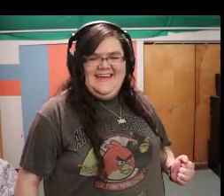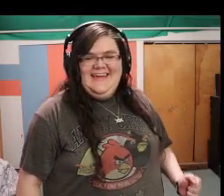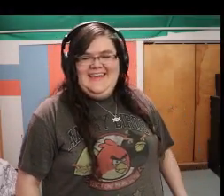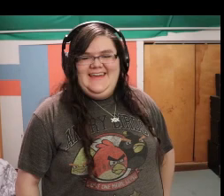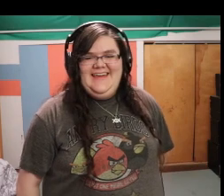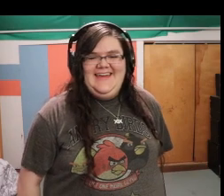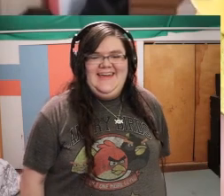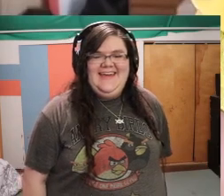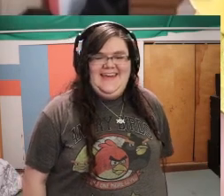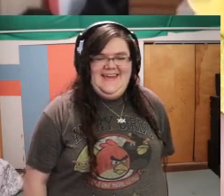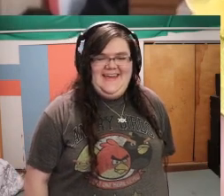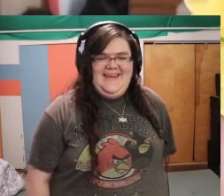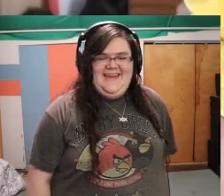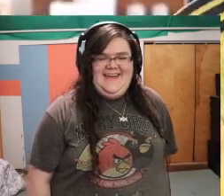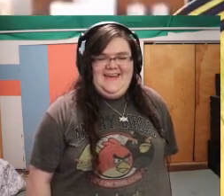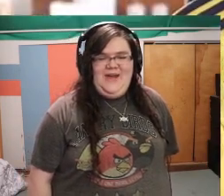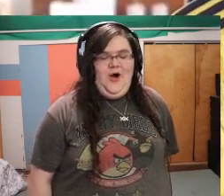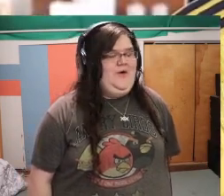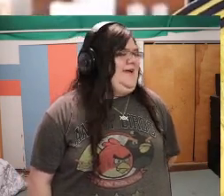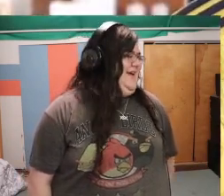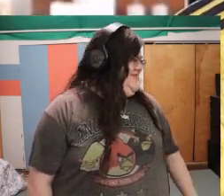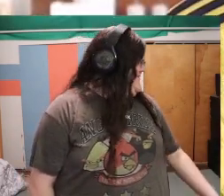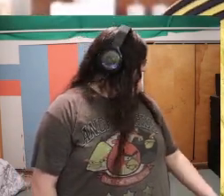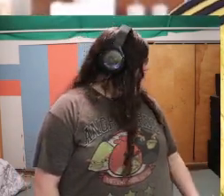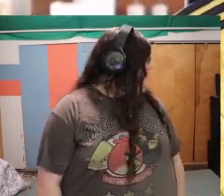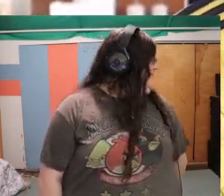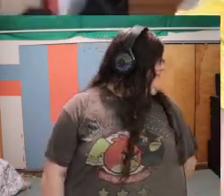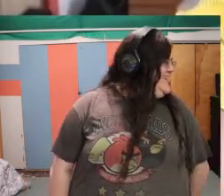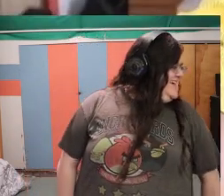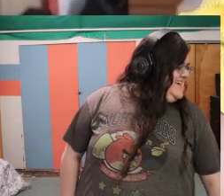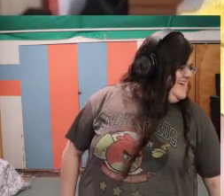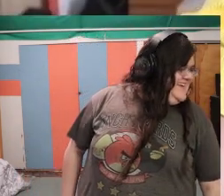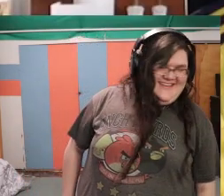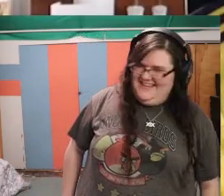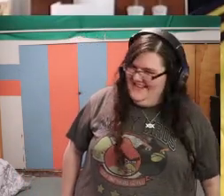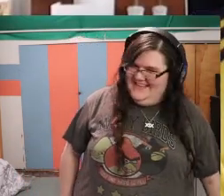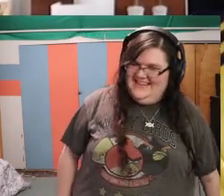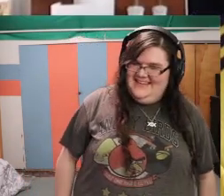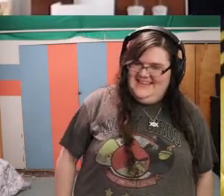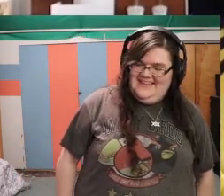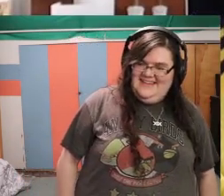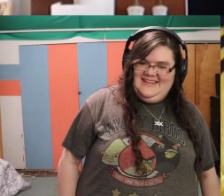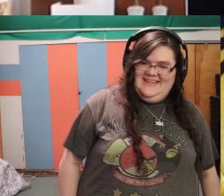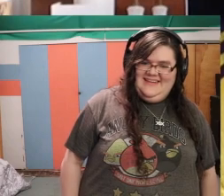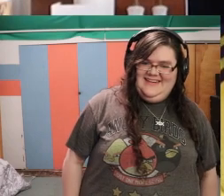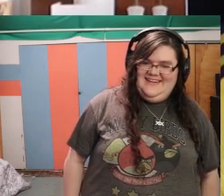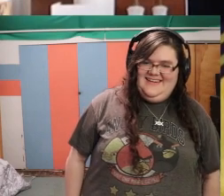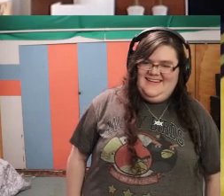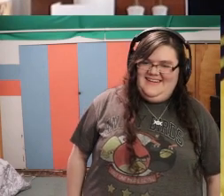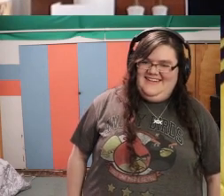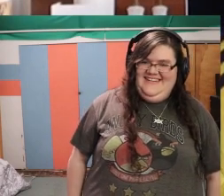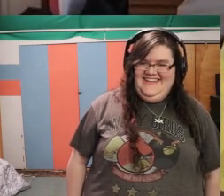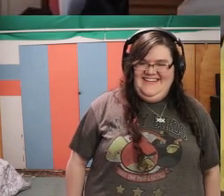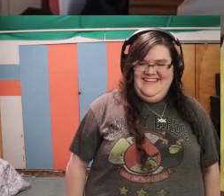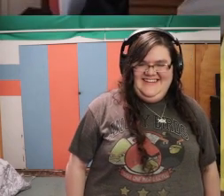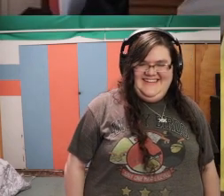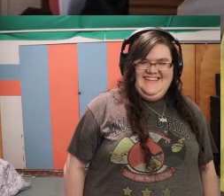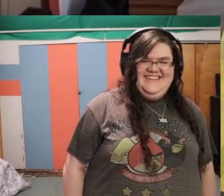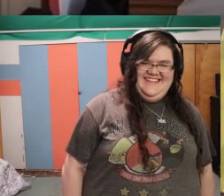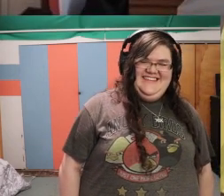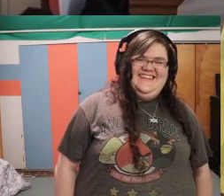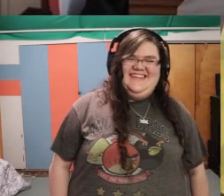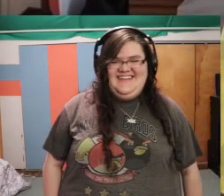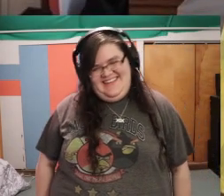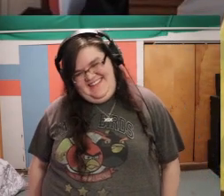It. All right, what question go? Arsenal shit. Oh, Arsenal okay. amazing. Yeah, I know. Why do you keep saying they're amazing? Yeah, I know this. What do you